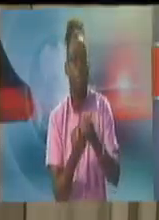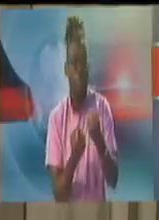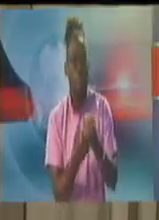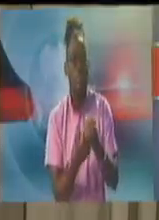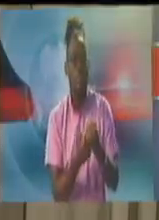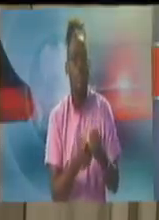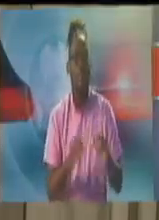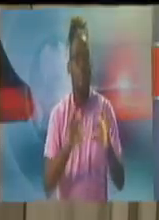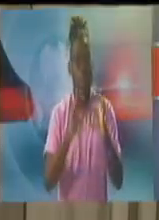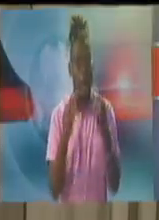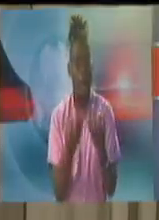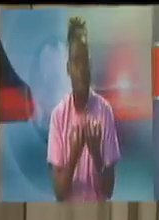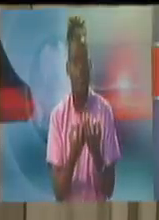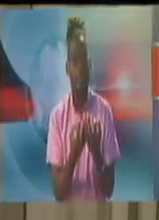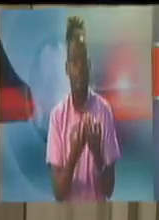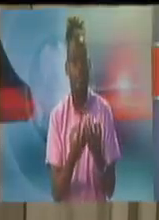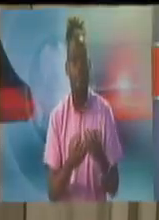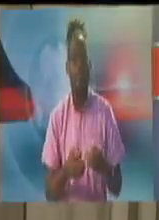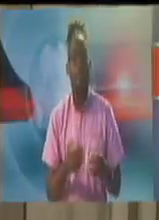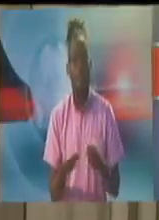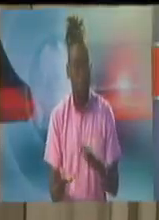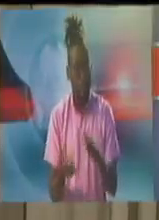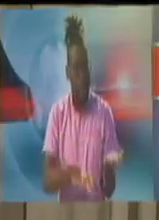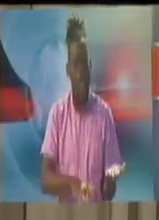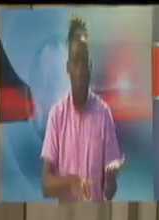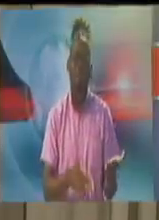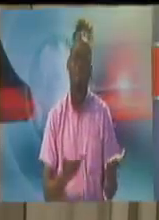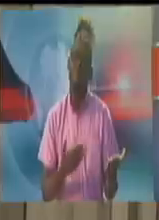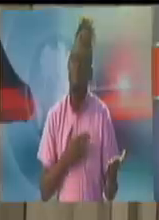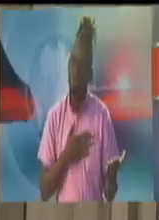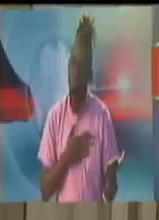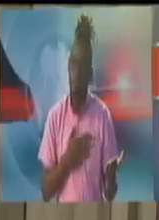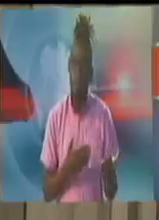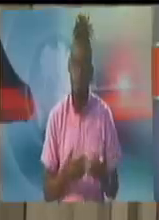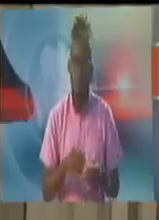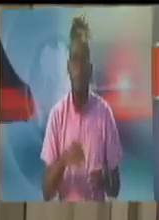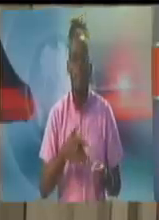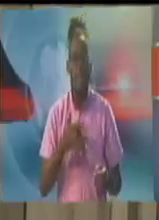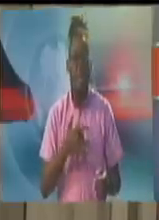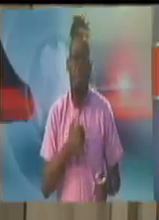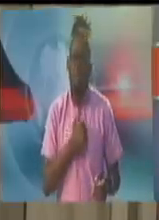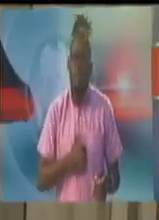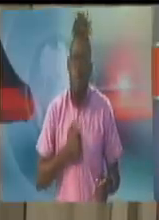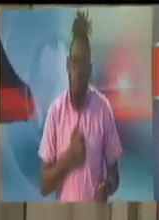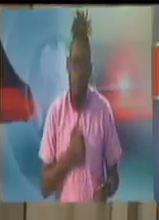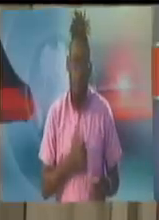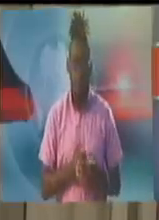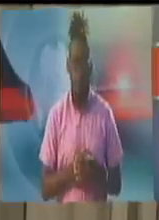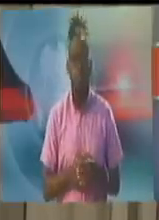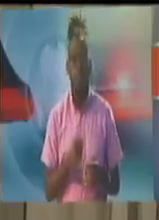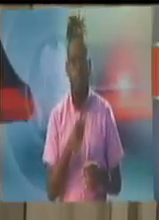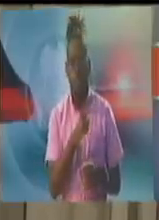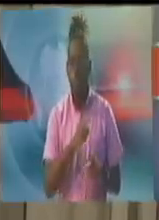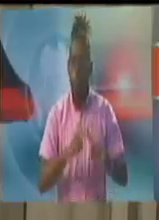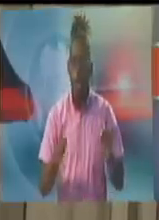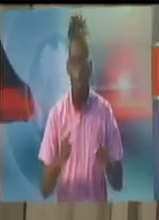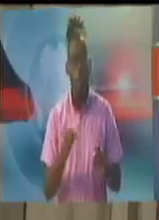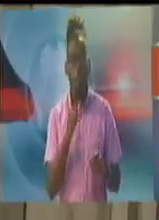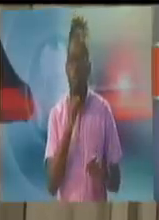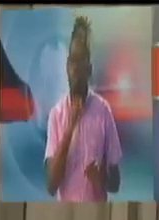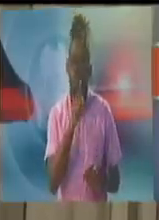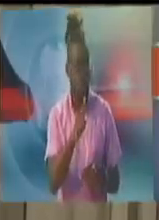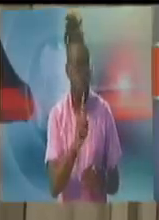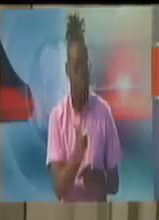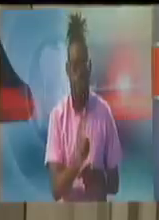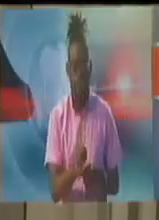away, and our sympathy and our condolences went out to them, but that there was no truth to the reason this individual